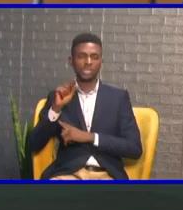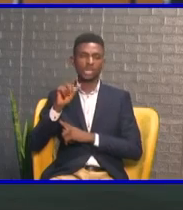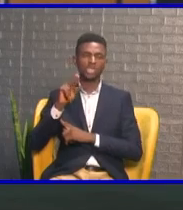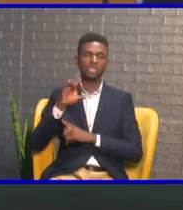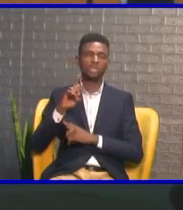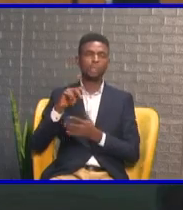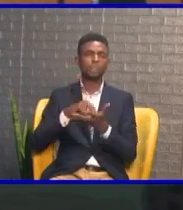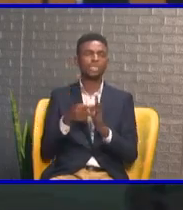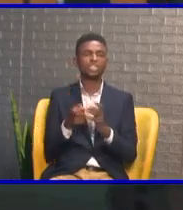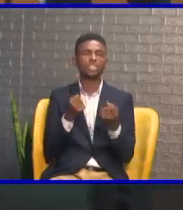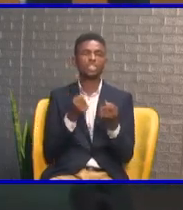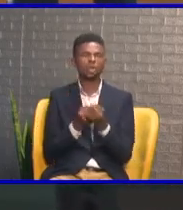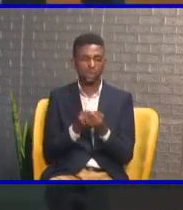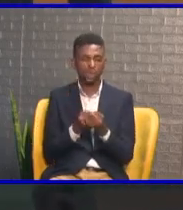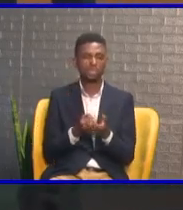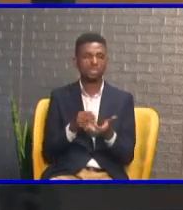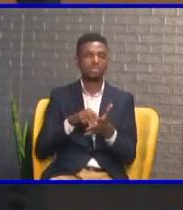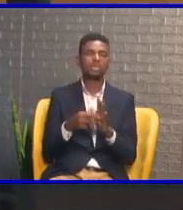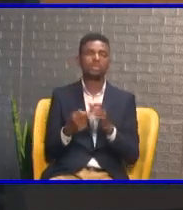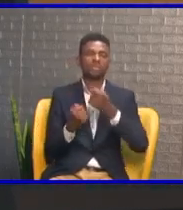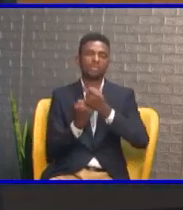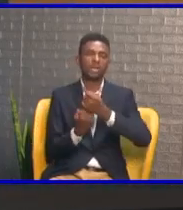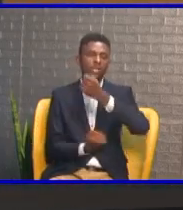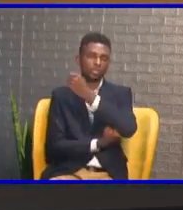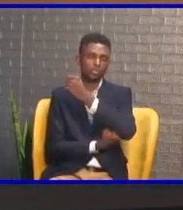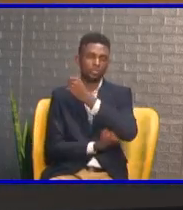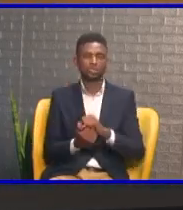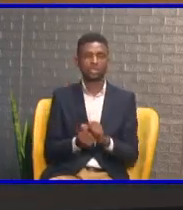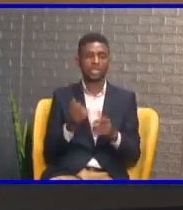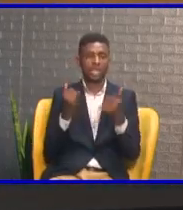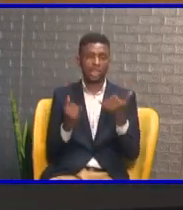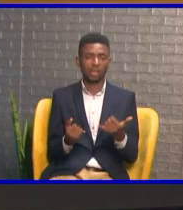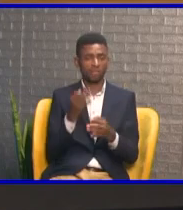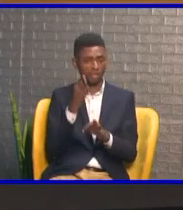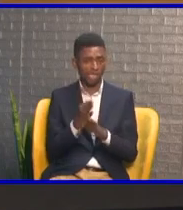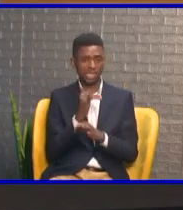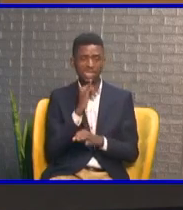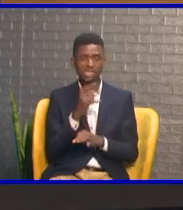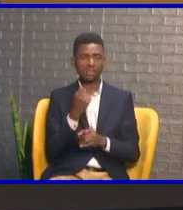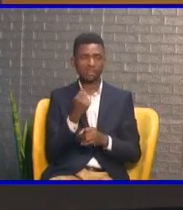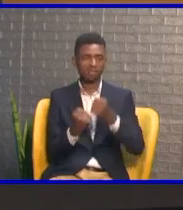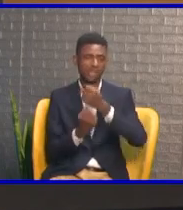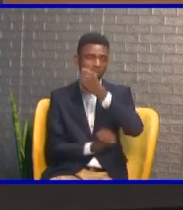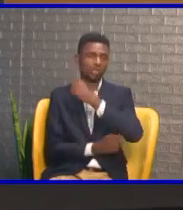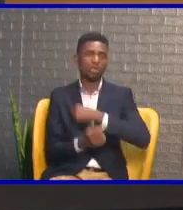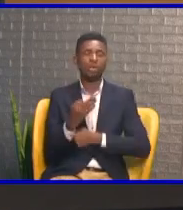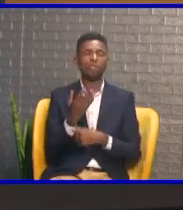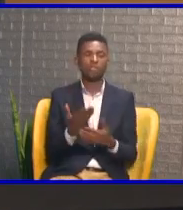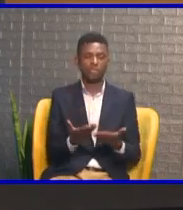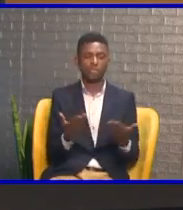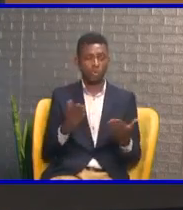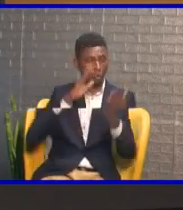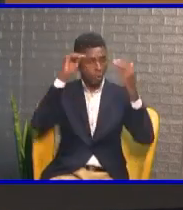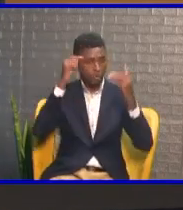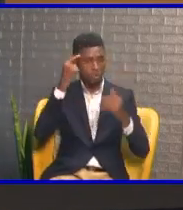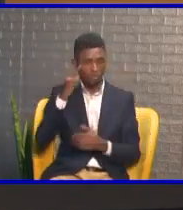support. It means foundation. So faith is the foundation of things hoped for.